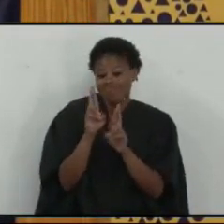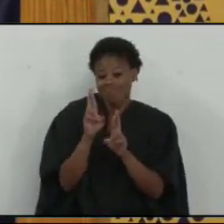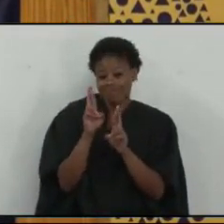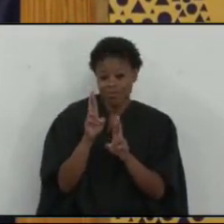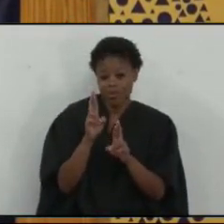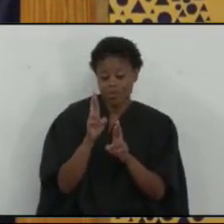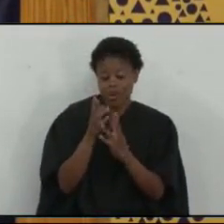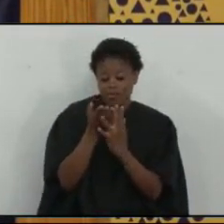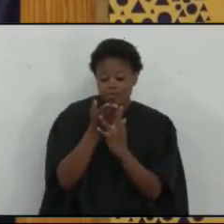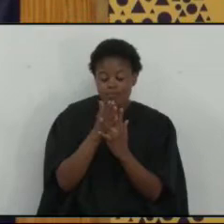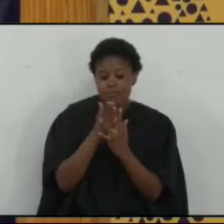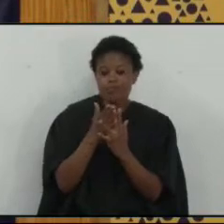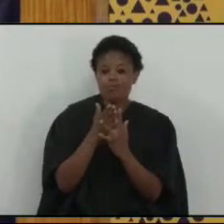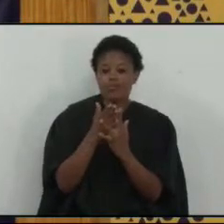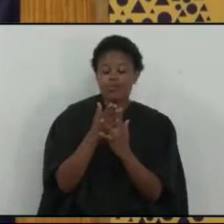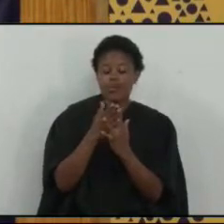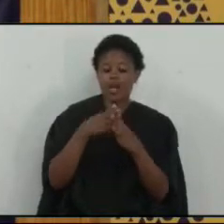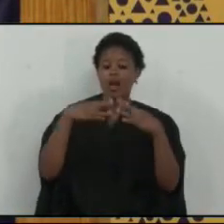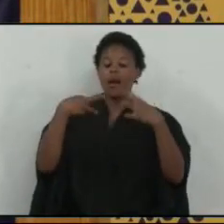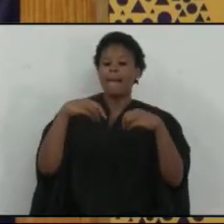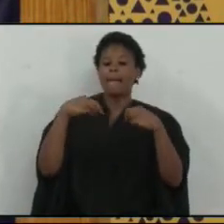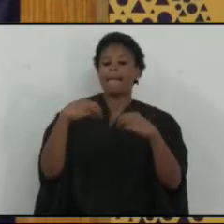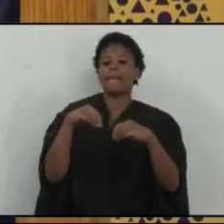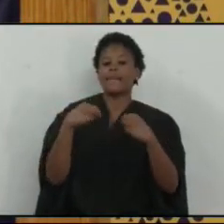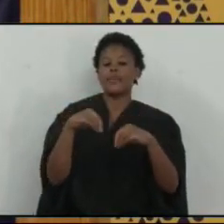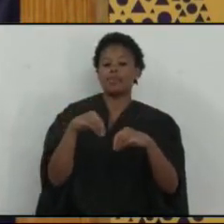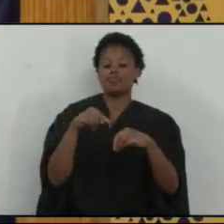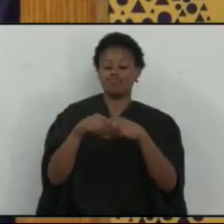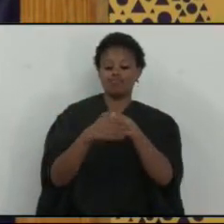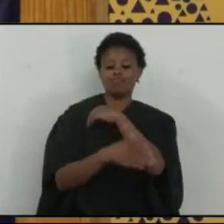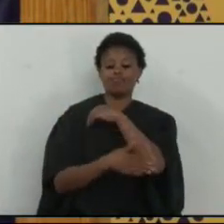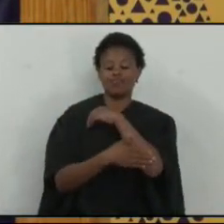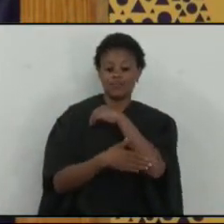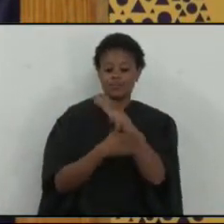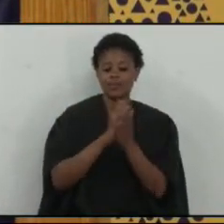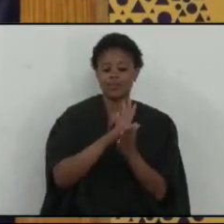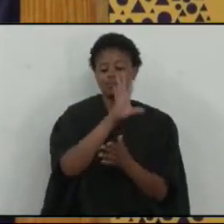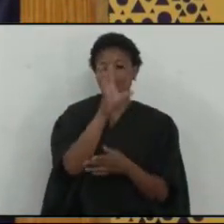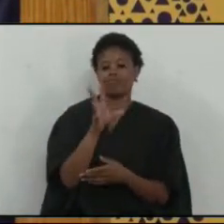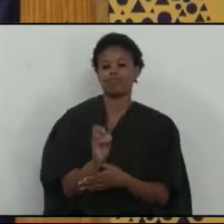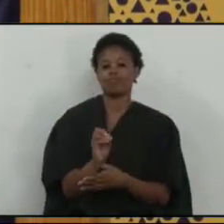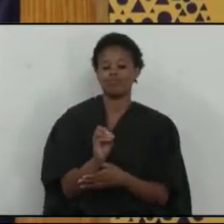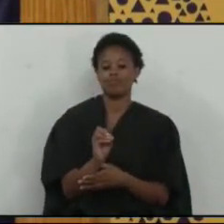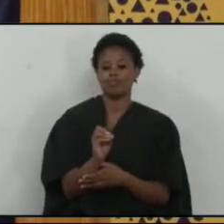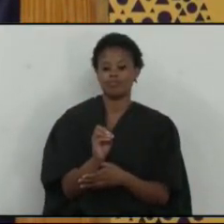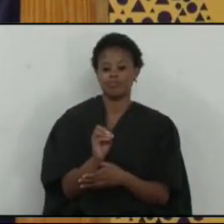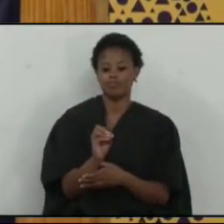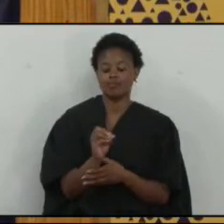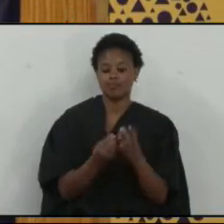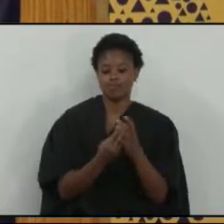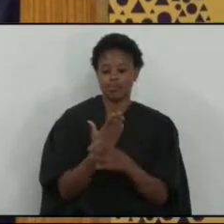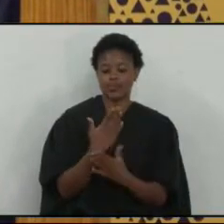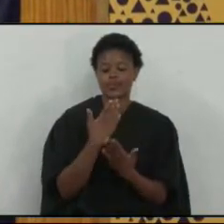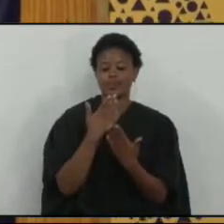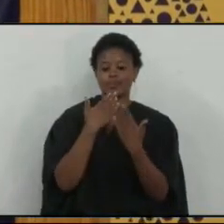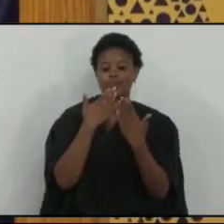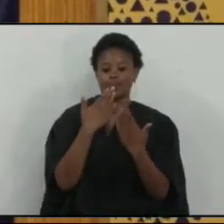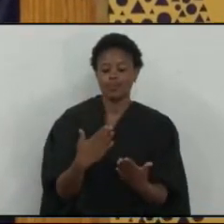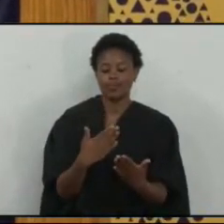be amongst the greatest entrepreneurs this country and continent has birthed. I thank